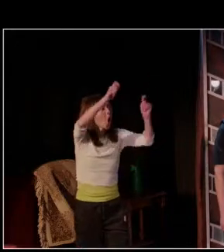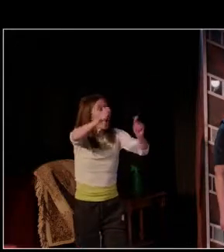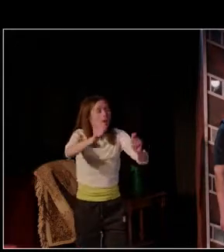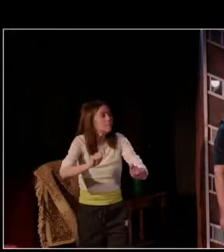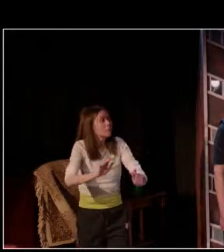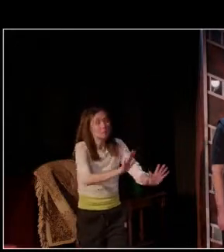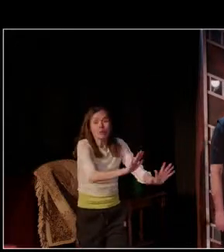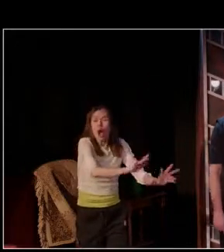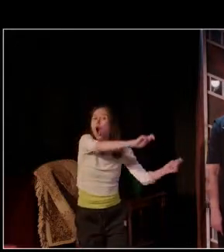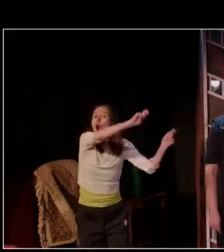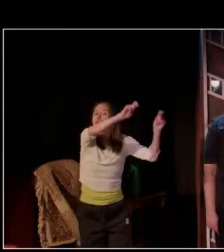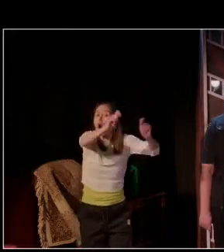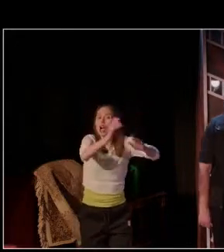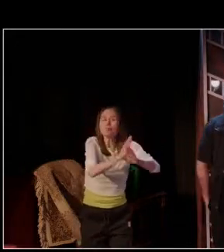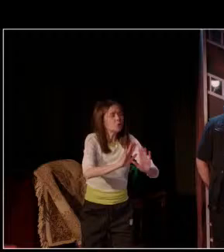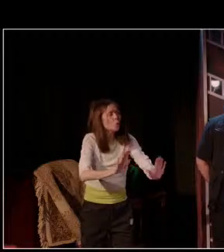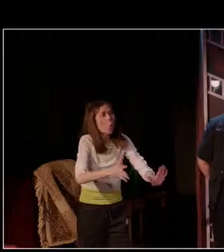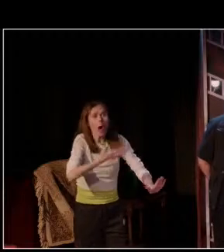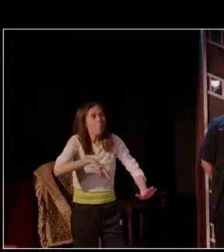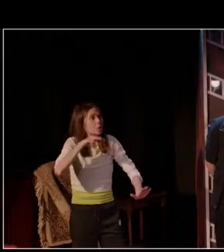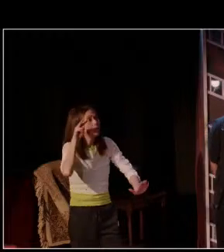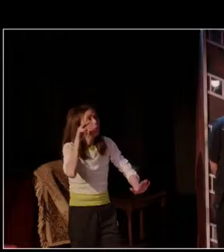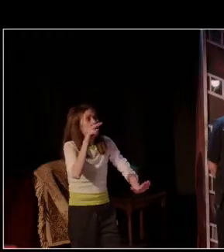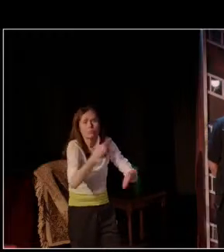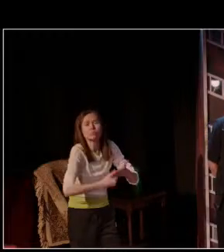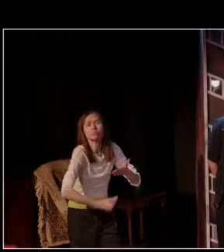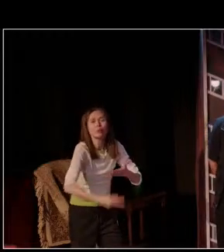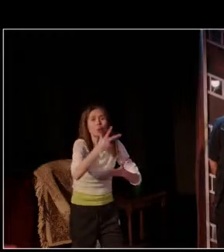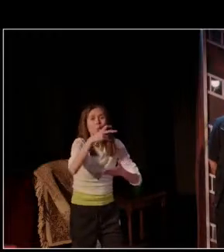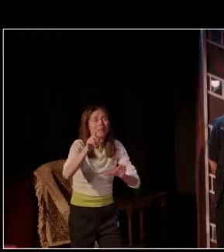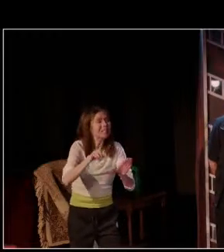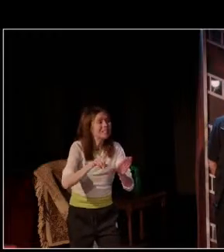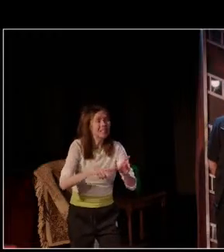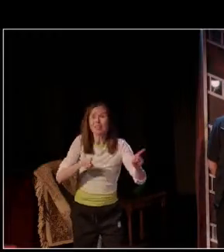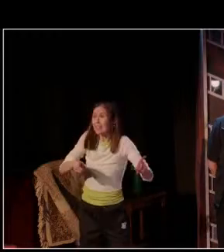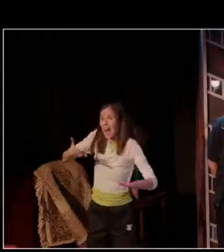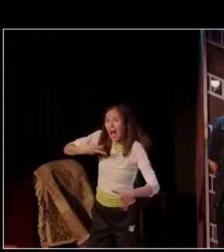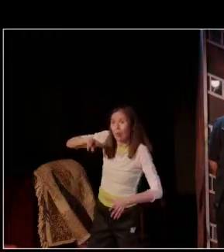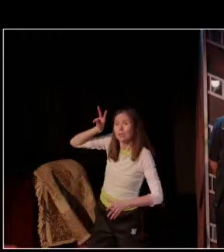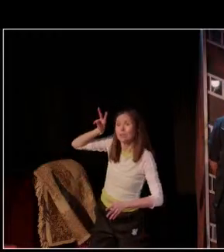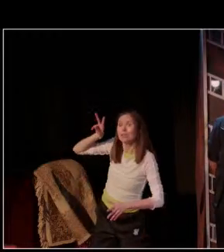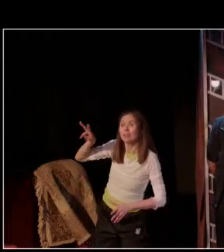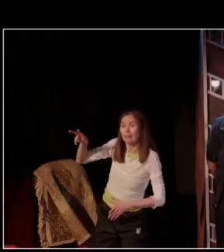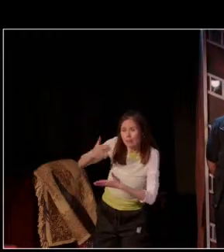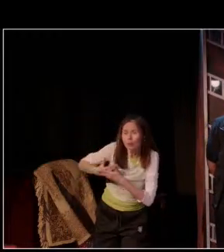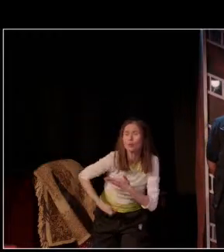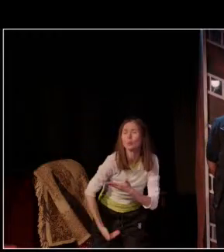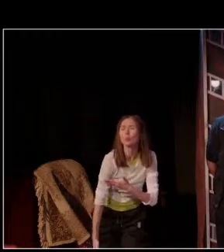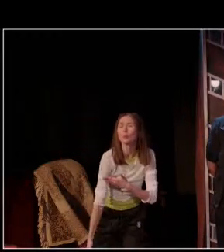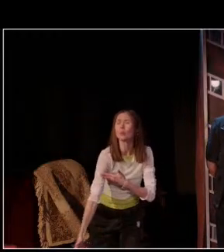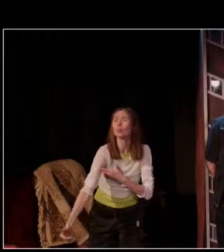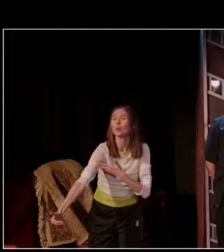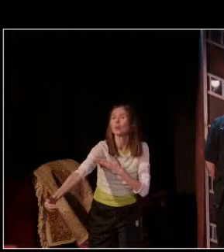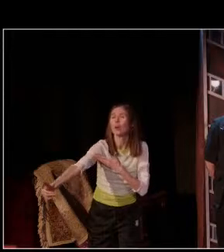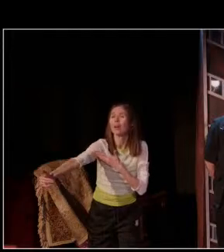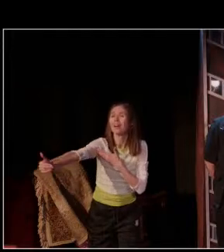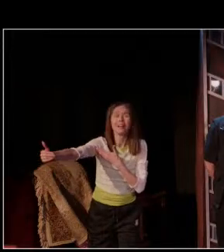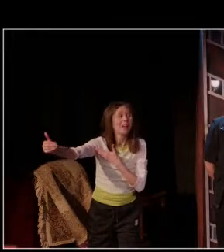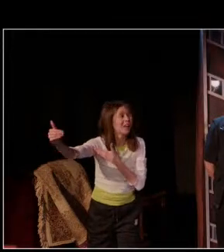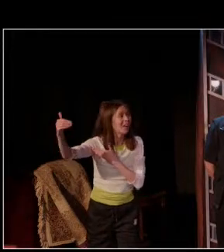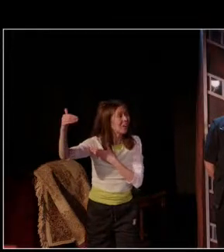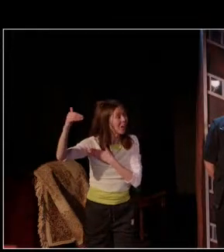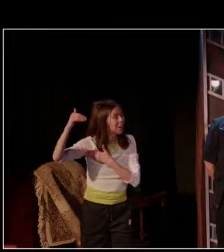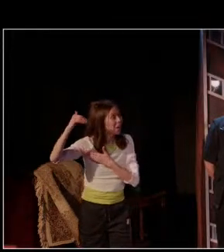No! Not for 20 years. I could that long. Stand by and look her on.